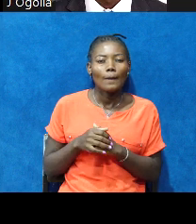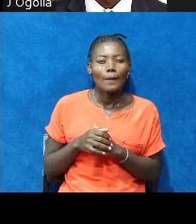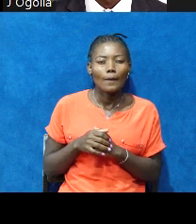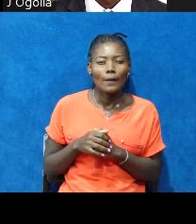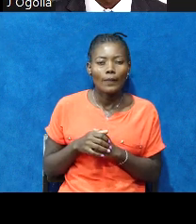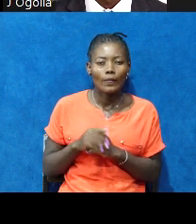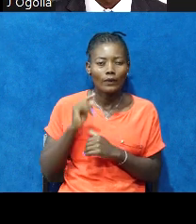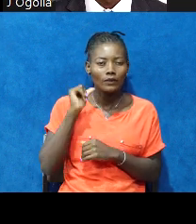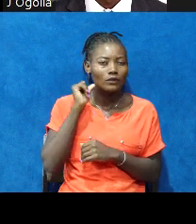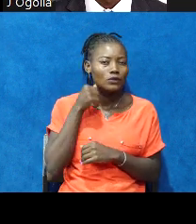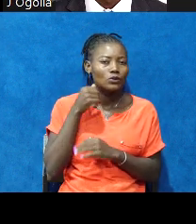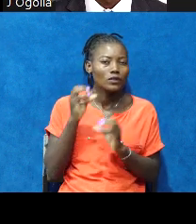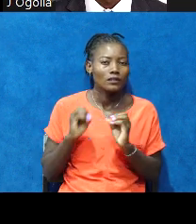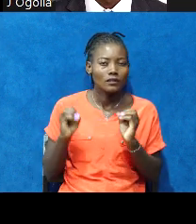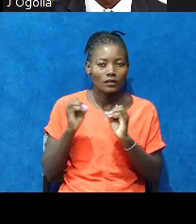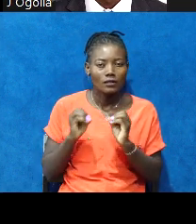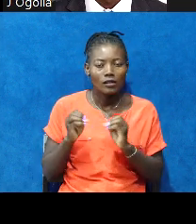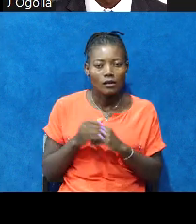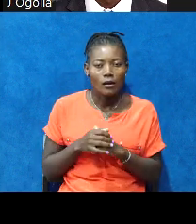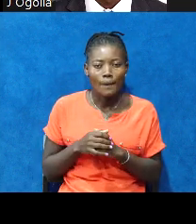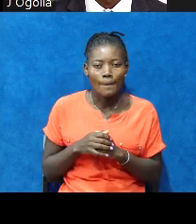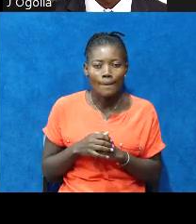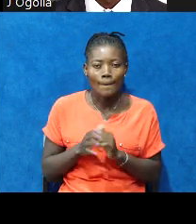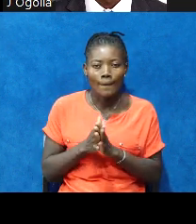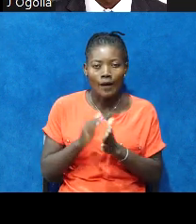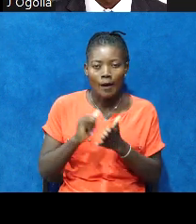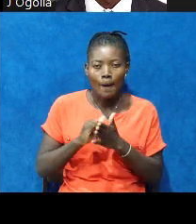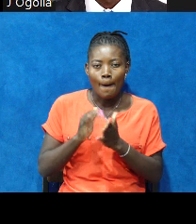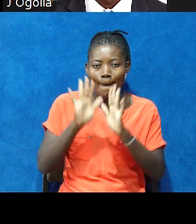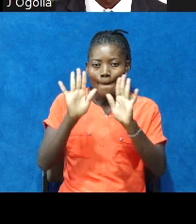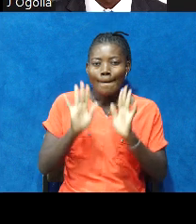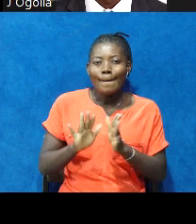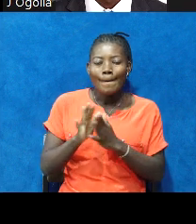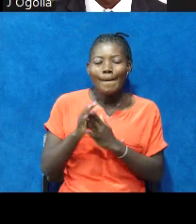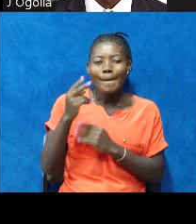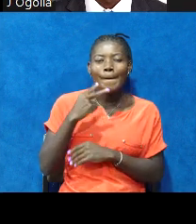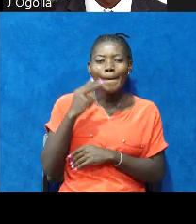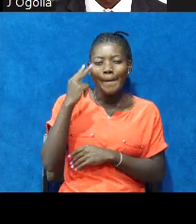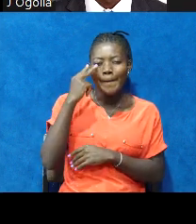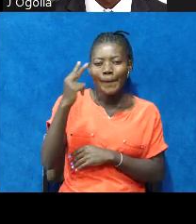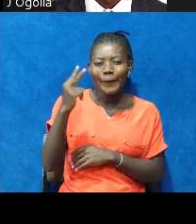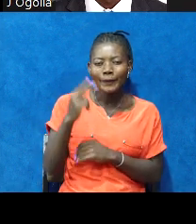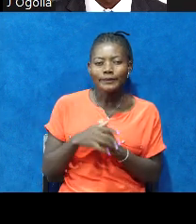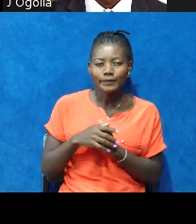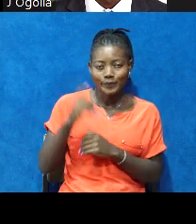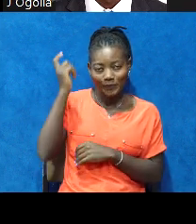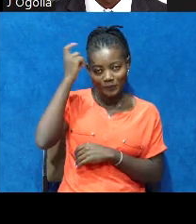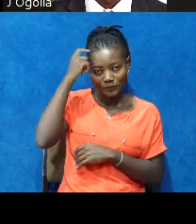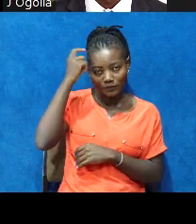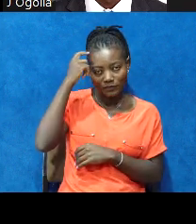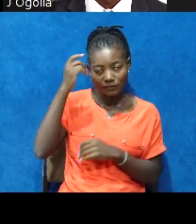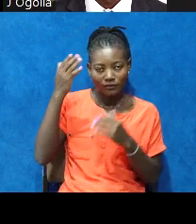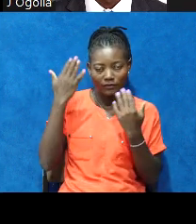feeling the bitterness of the lemon. And that's the importance of visualization. The brain